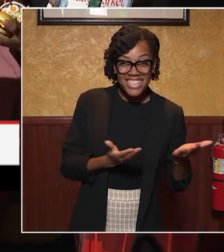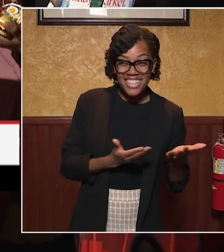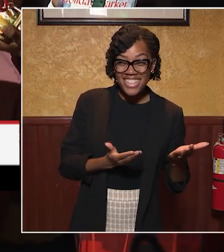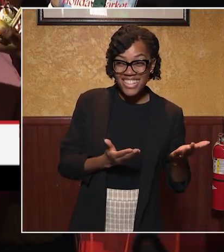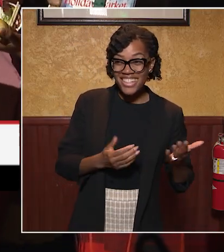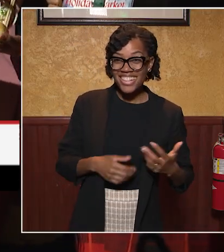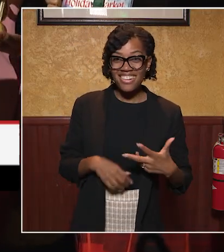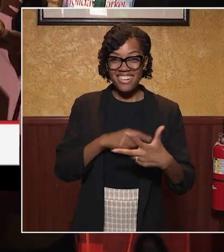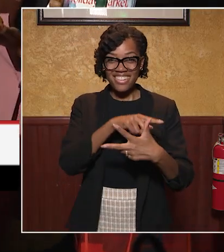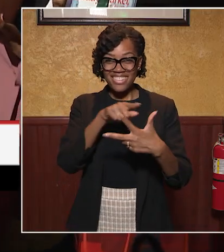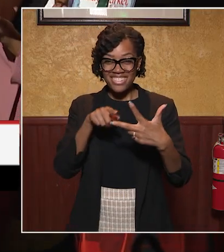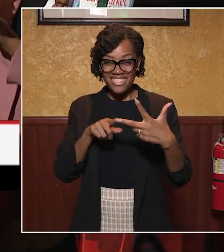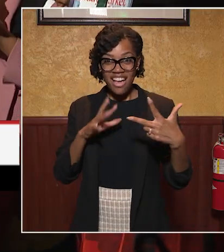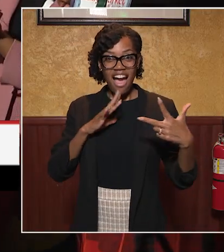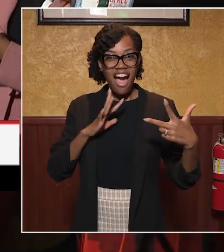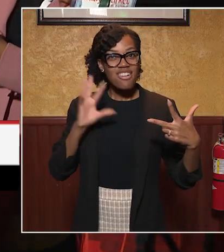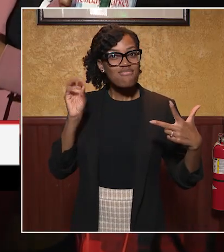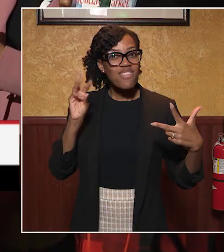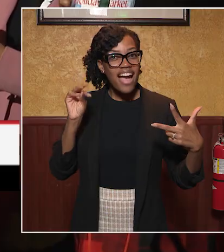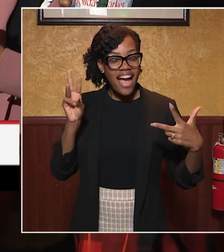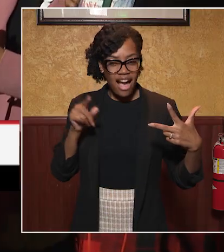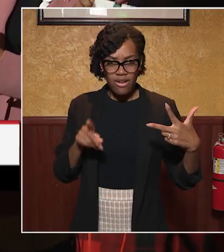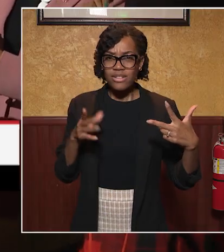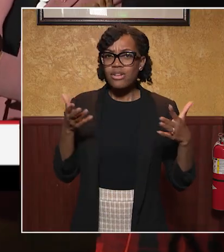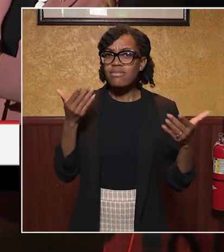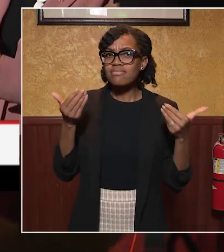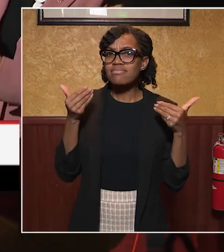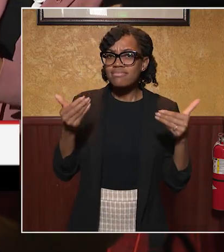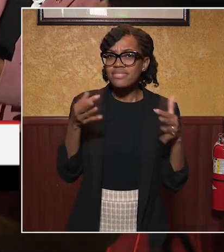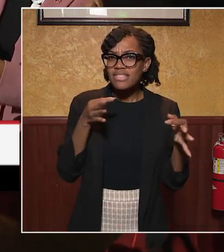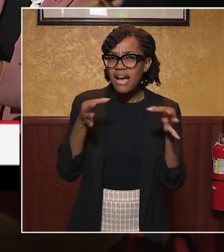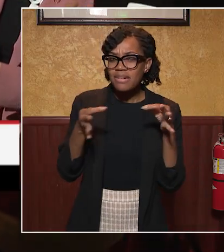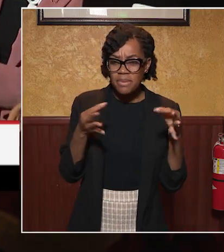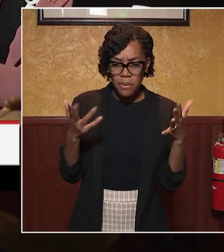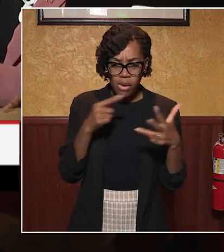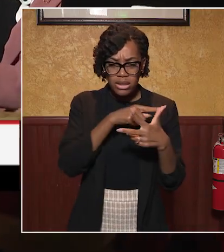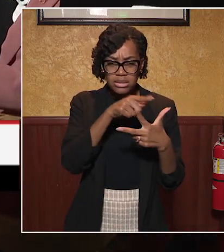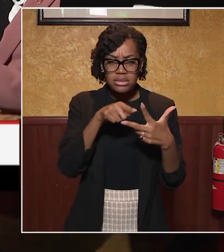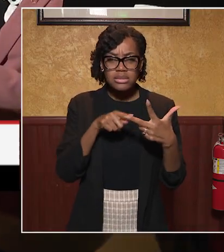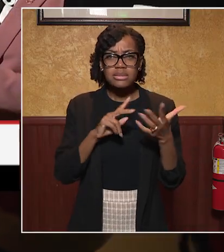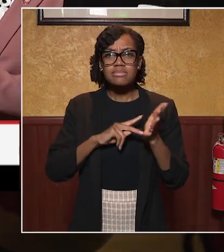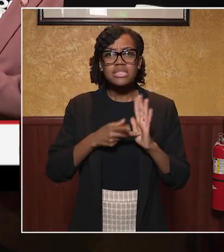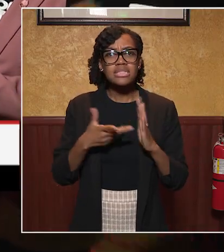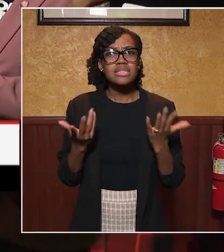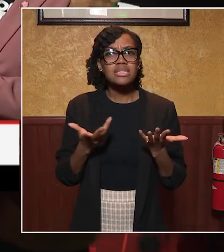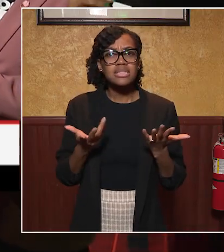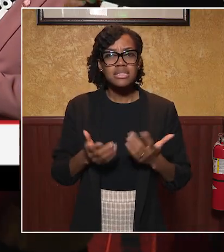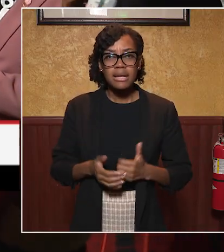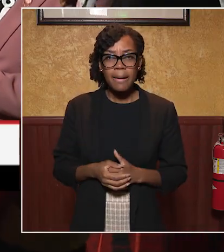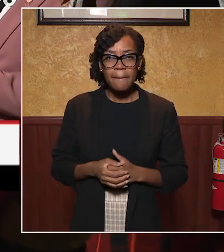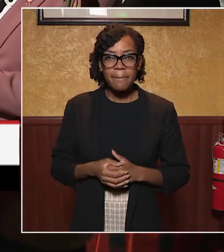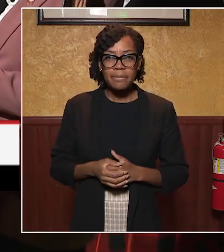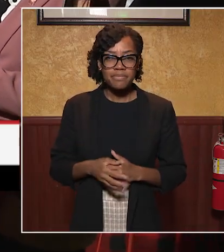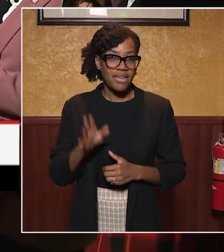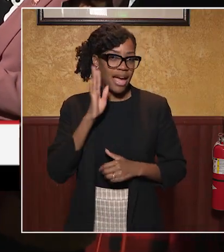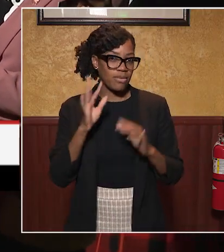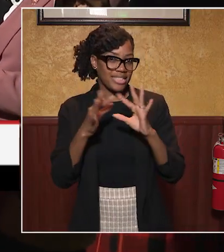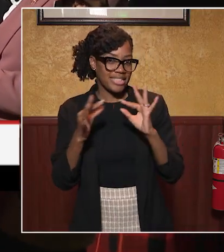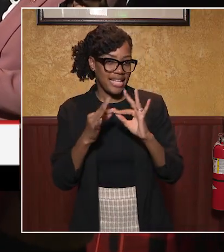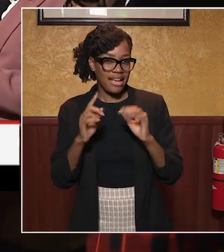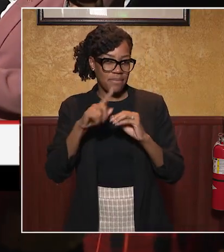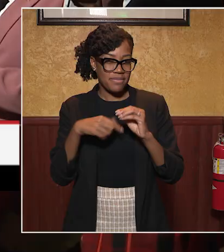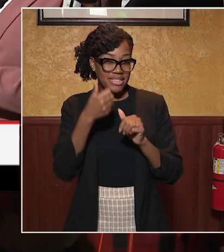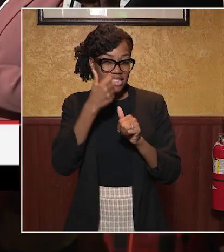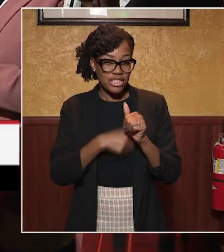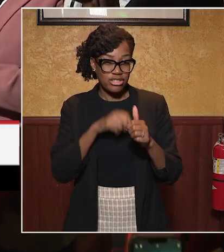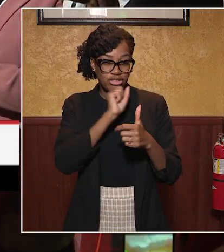Okay. Wow. So let's talk about this. What in the world could these things be? I'm going to say a quick word about what these